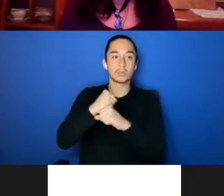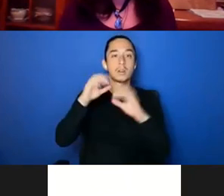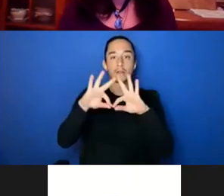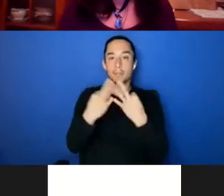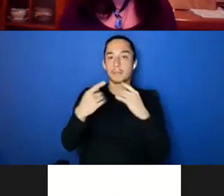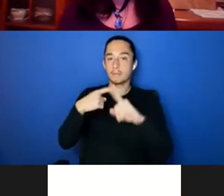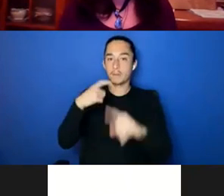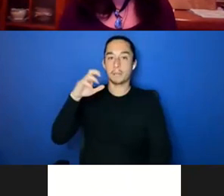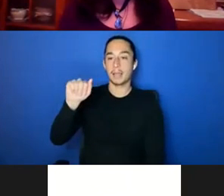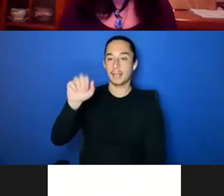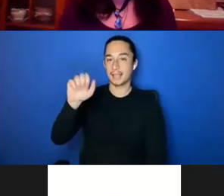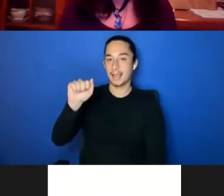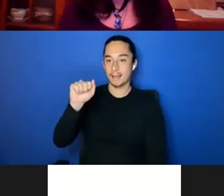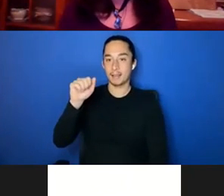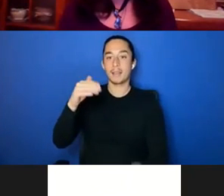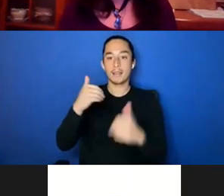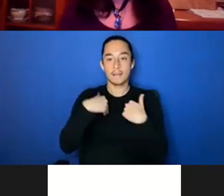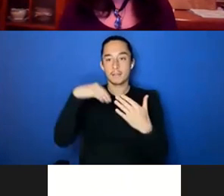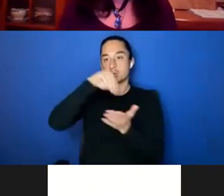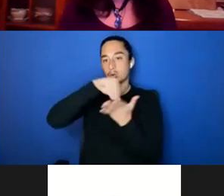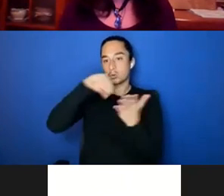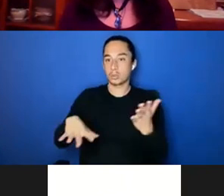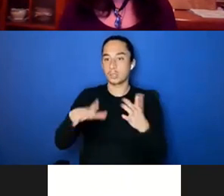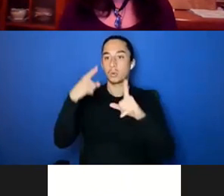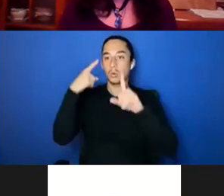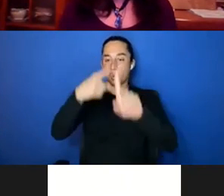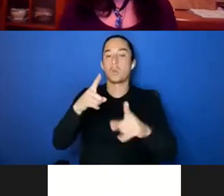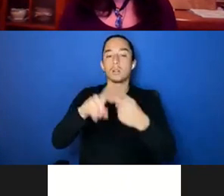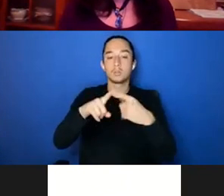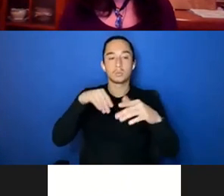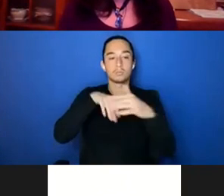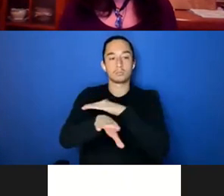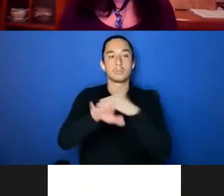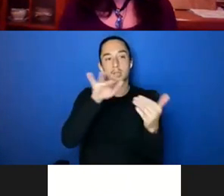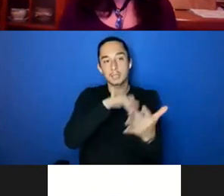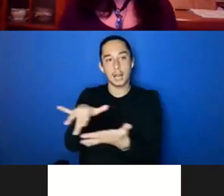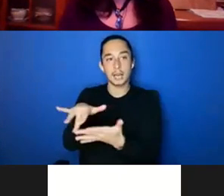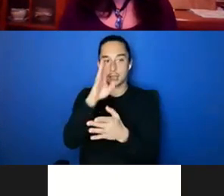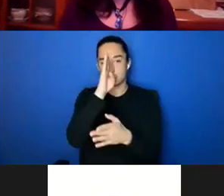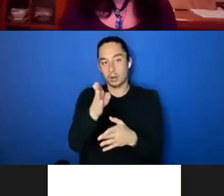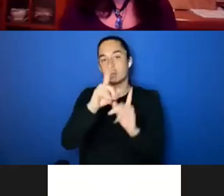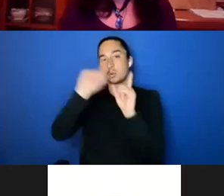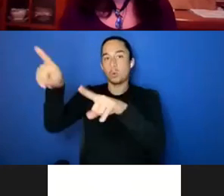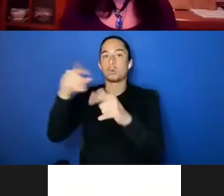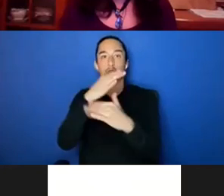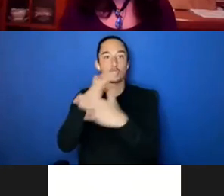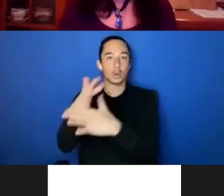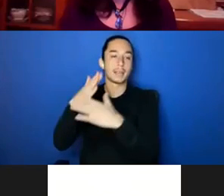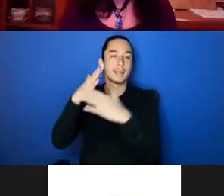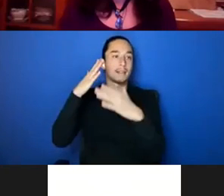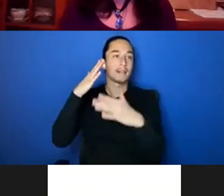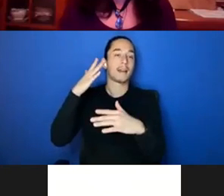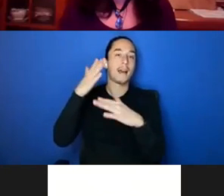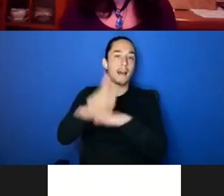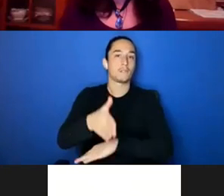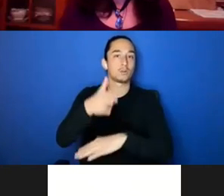AEA, whose students' goal is to go and study directly in Germany after high school.